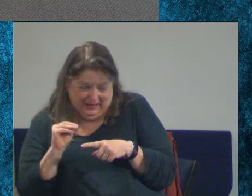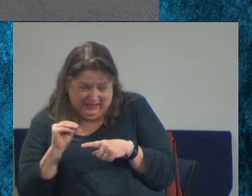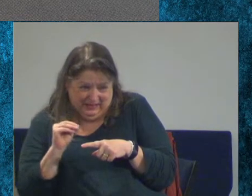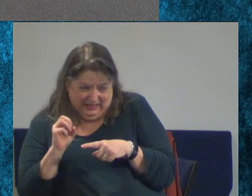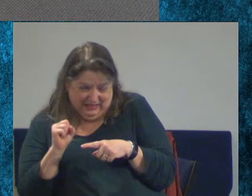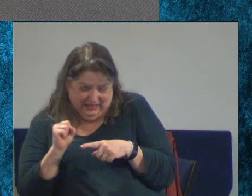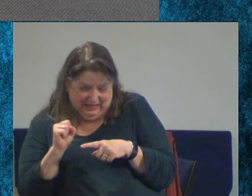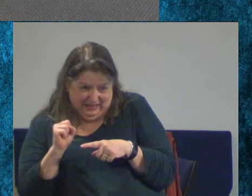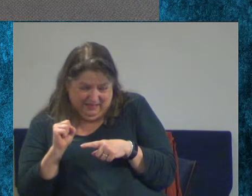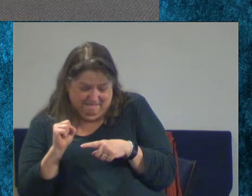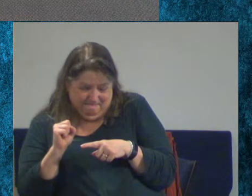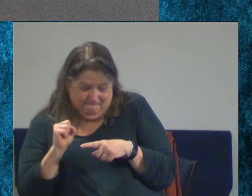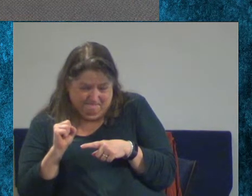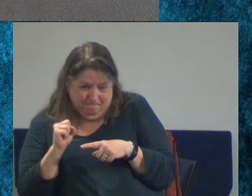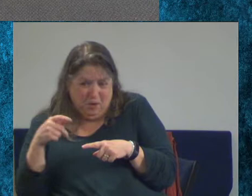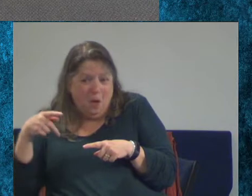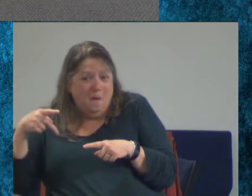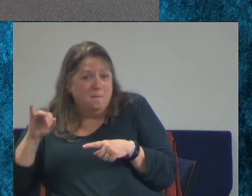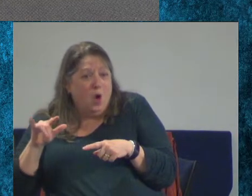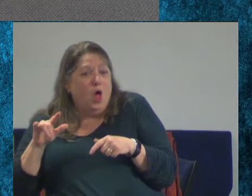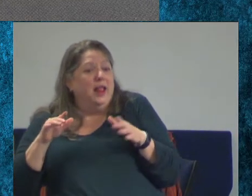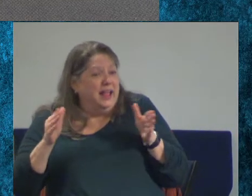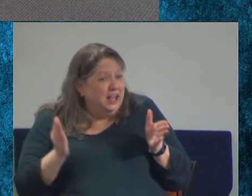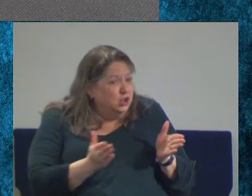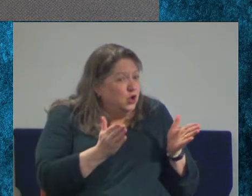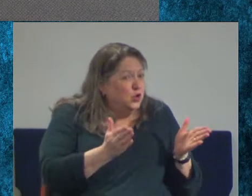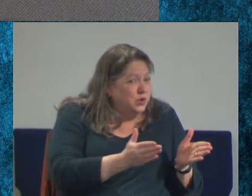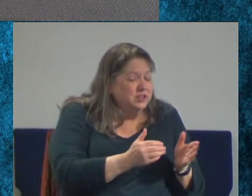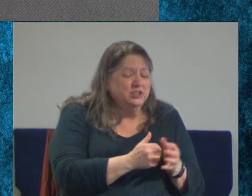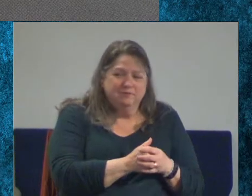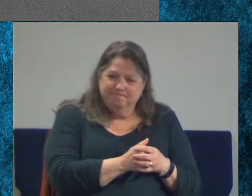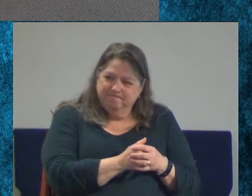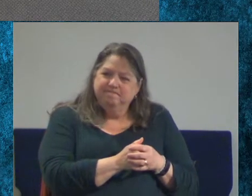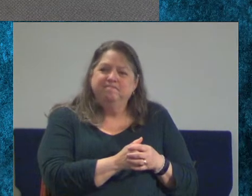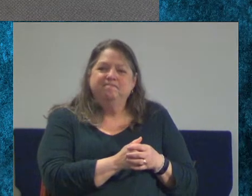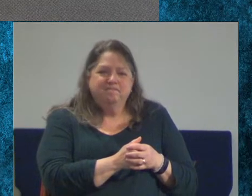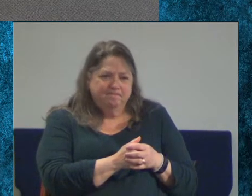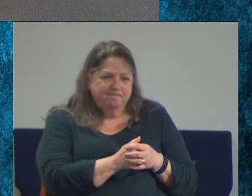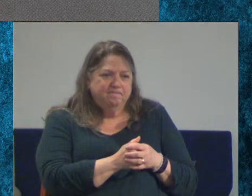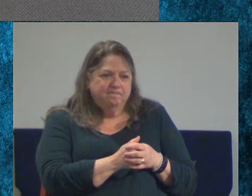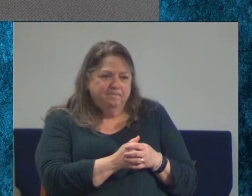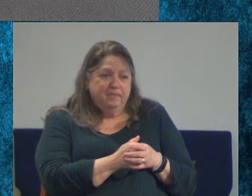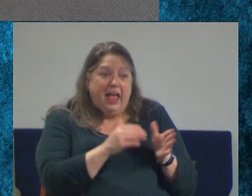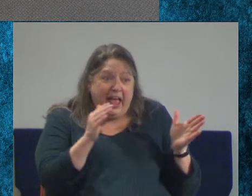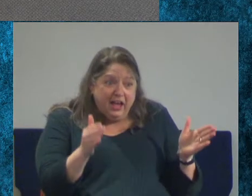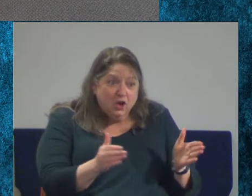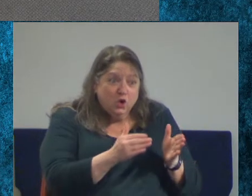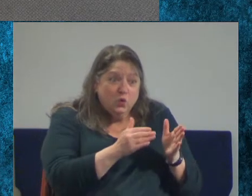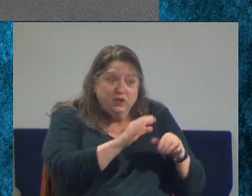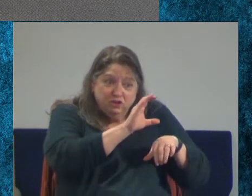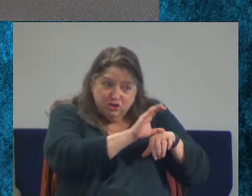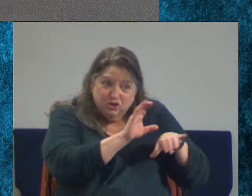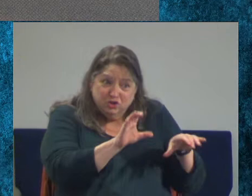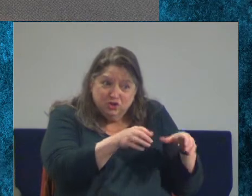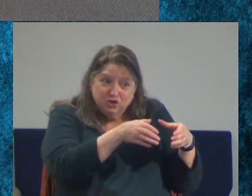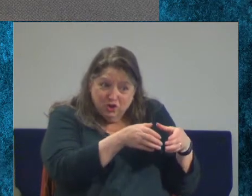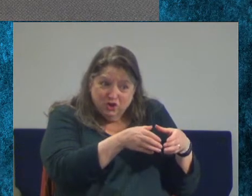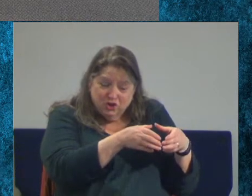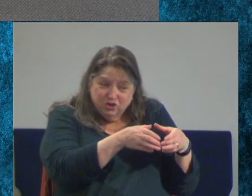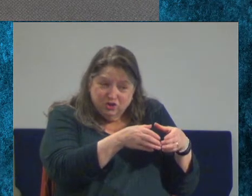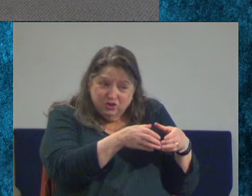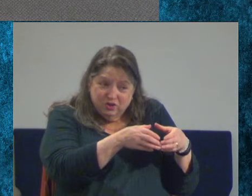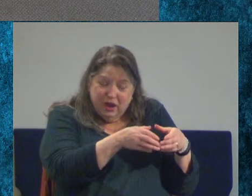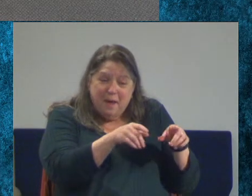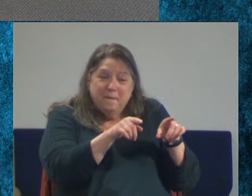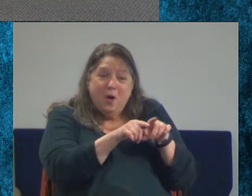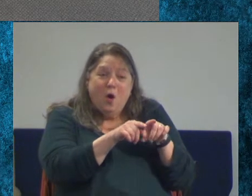And so Paul is encouraging him. I want you to know that this doesn't just encourage the church, but it